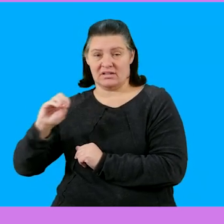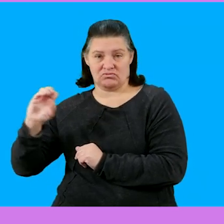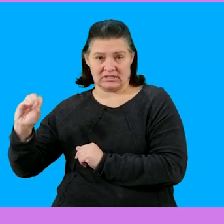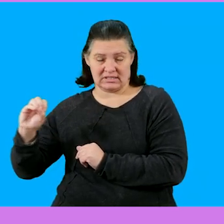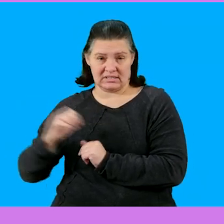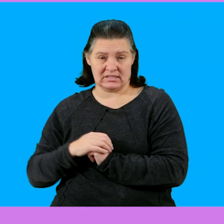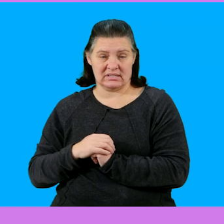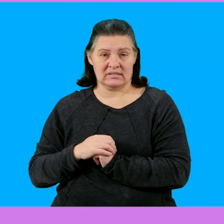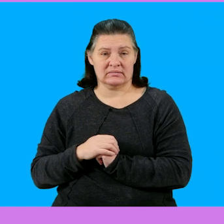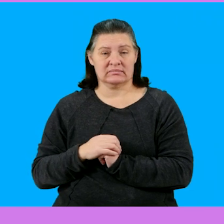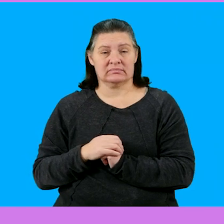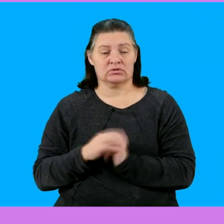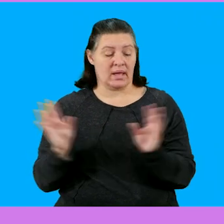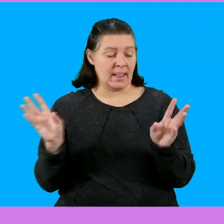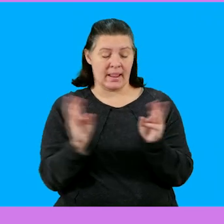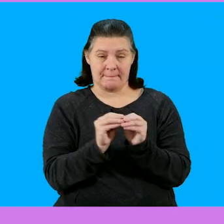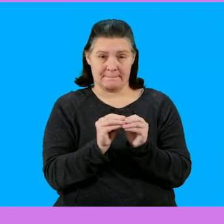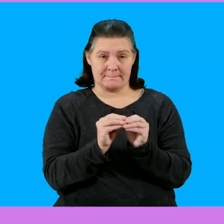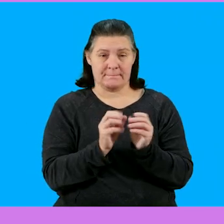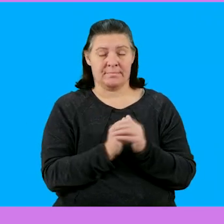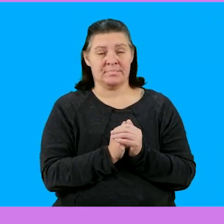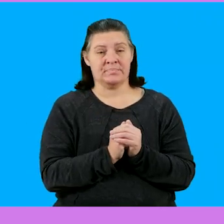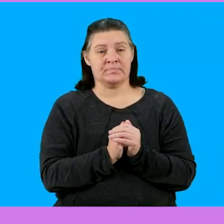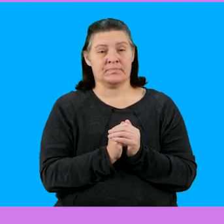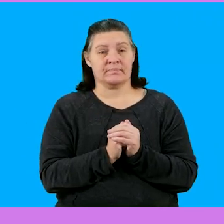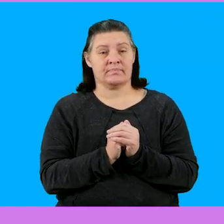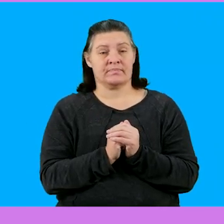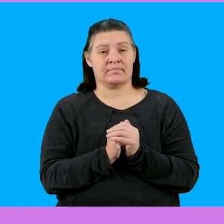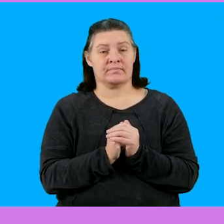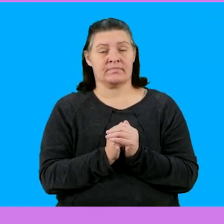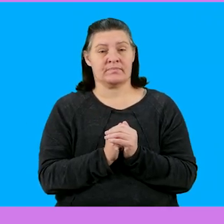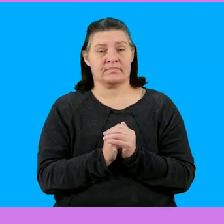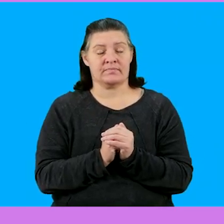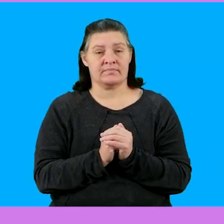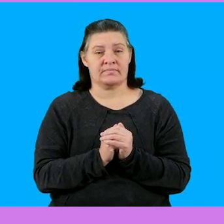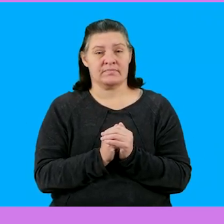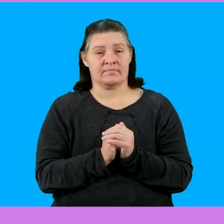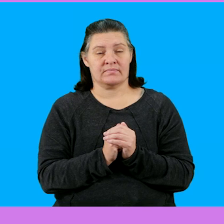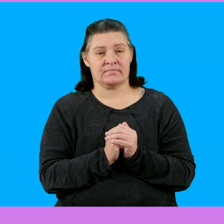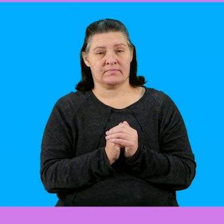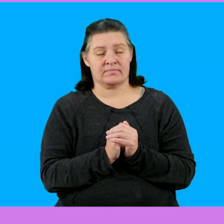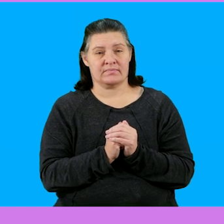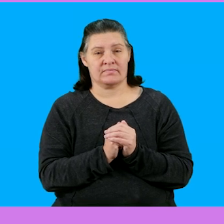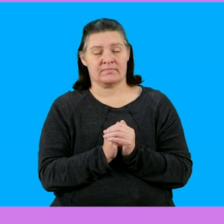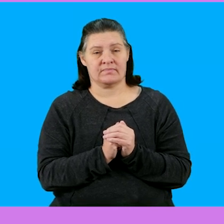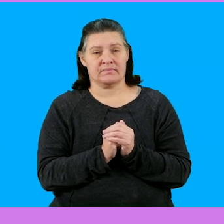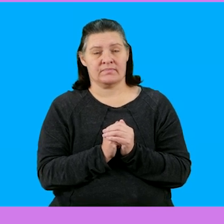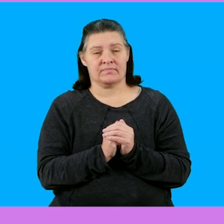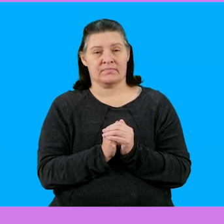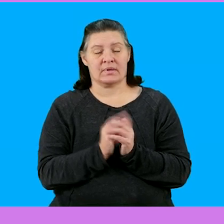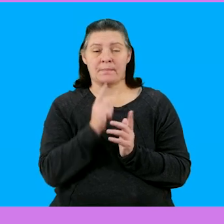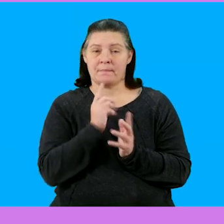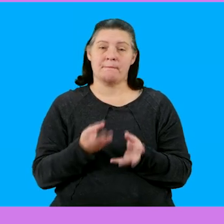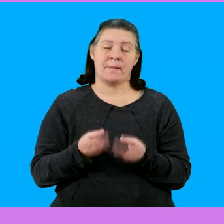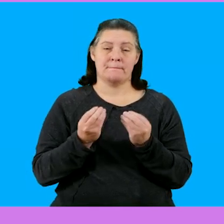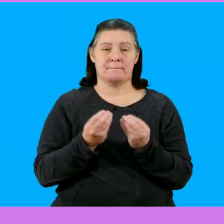45,500. Okay, so let's add the 2 amounts together, 175,000 Rand plus the 45,500. So this